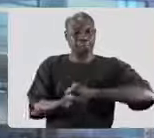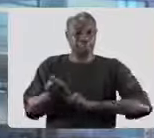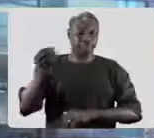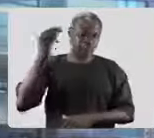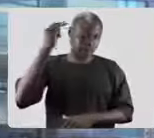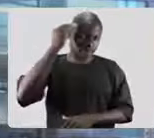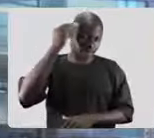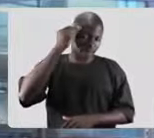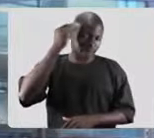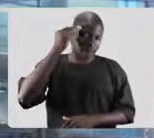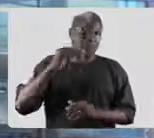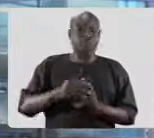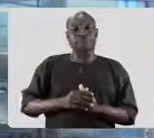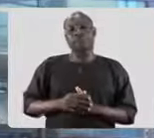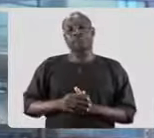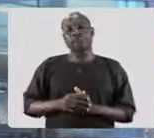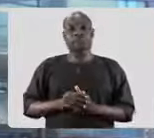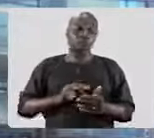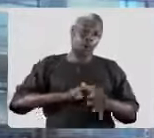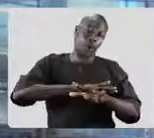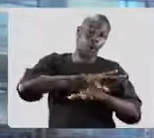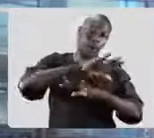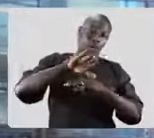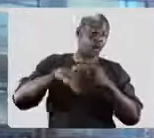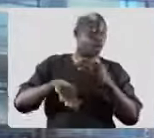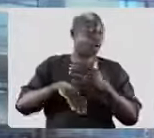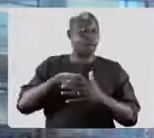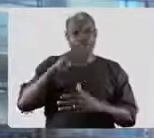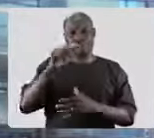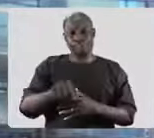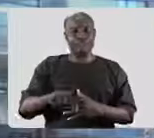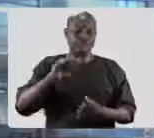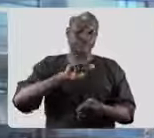Yen ya adwen sesa. Ewa bibi biara ye ya.